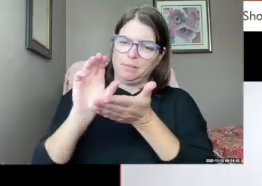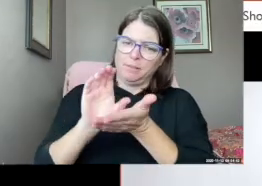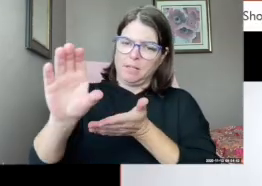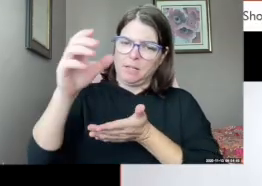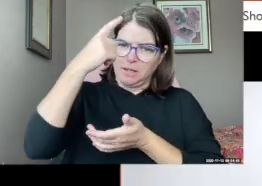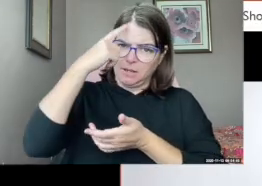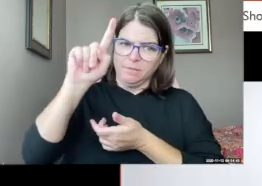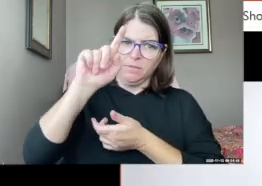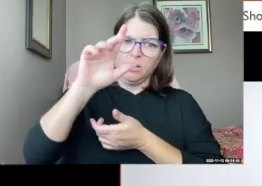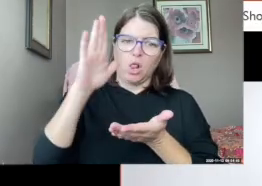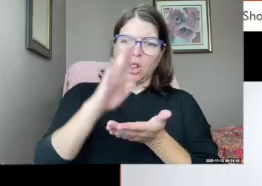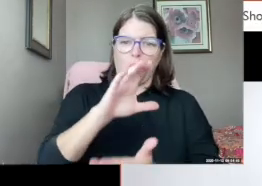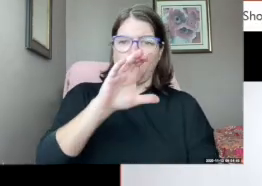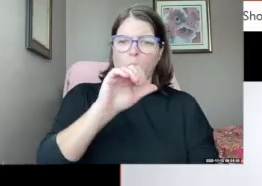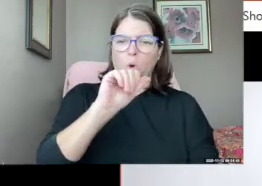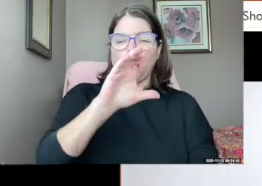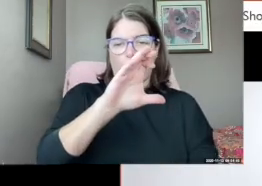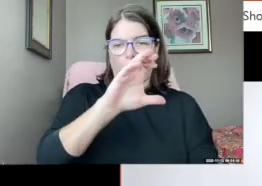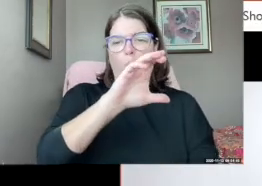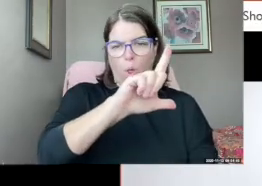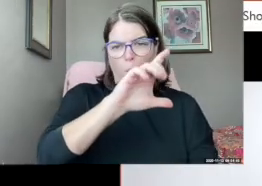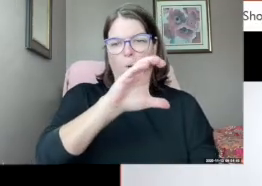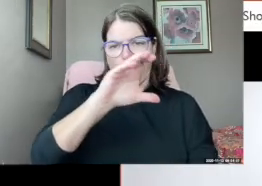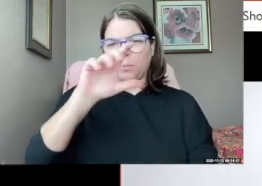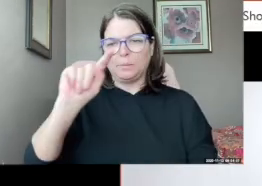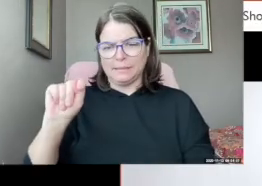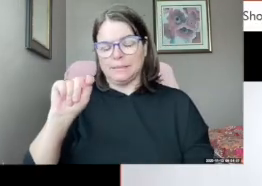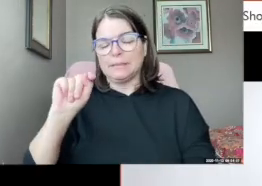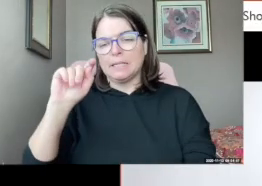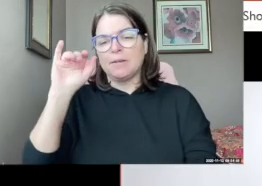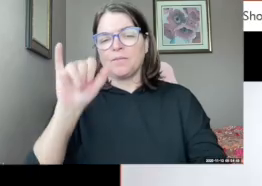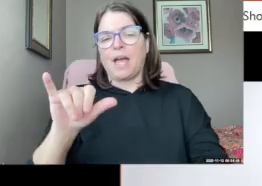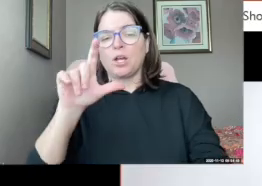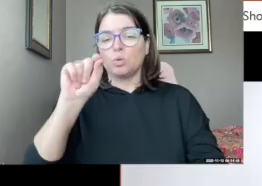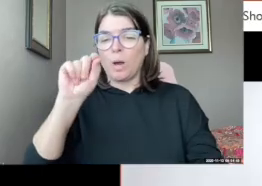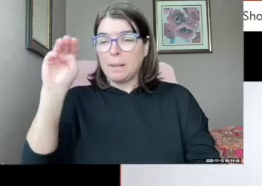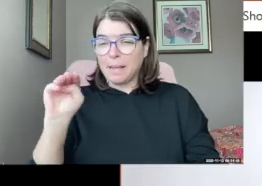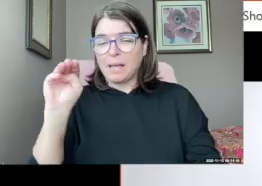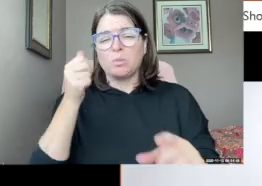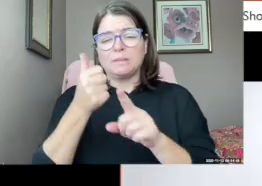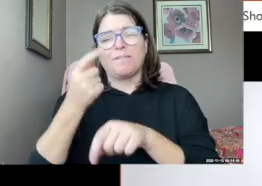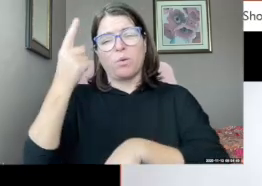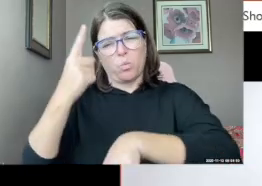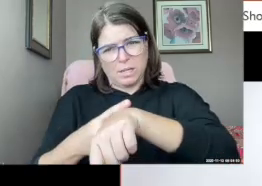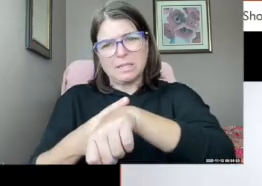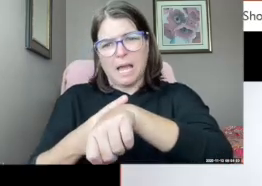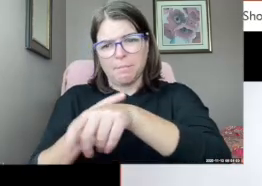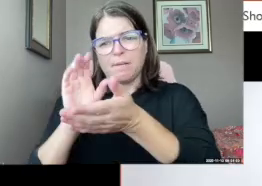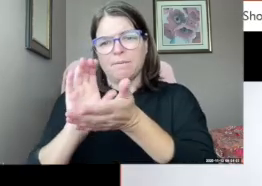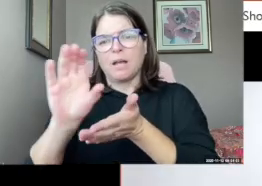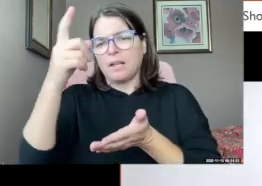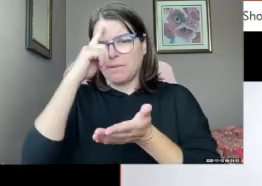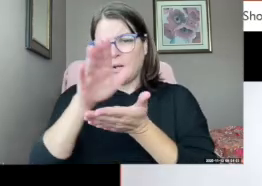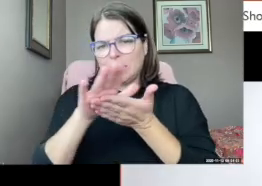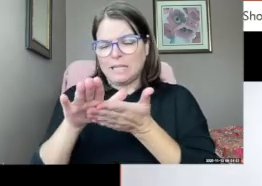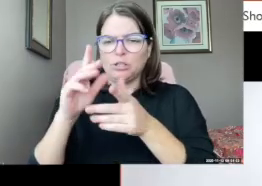low carbon transportation, $132 million of that was again one-time funding for the Clean